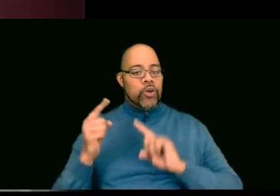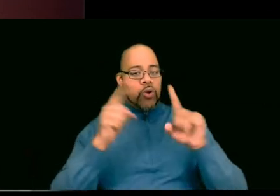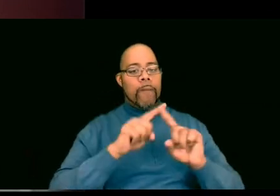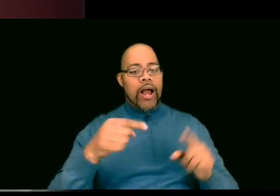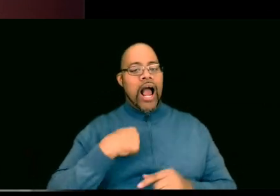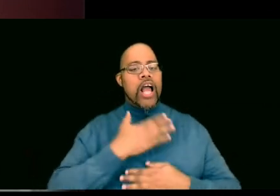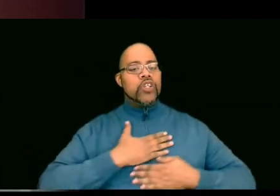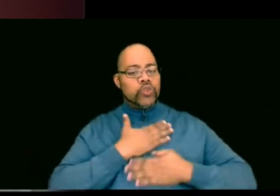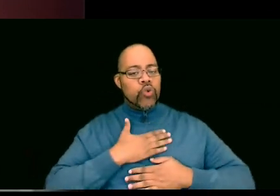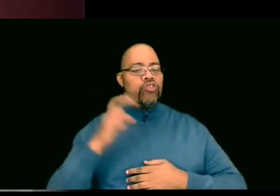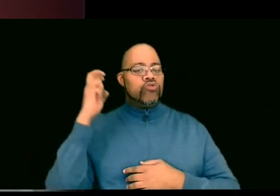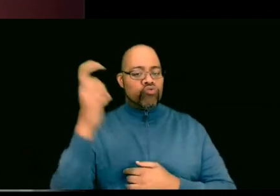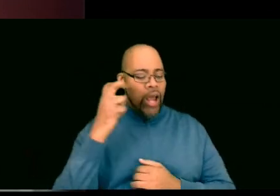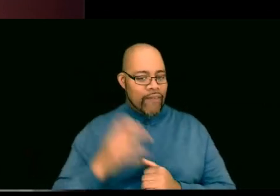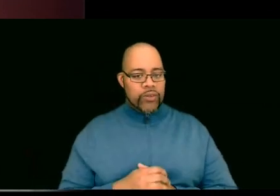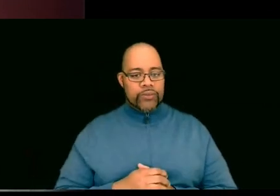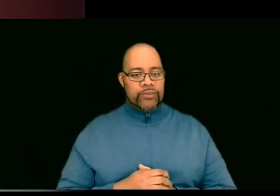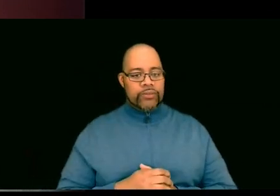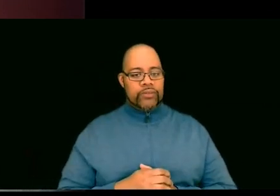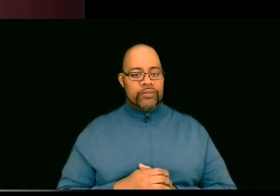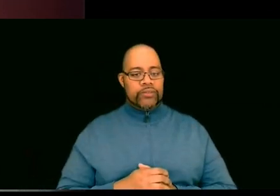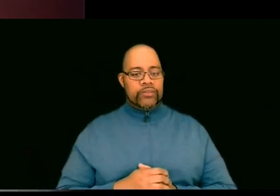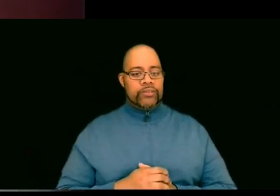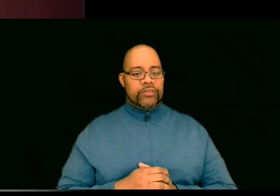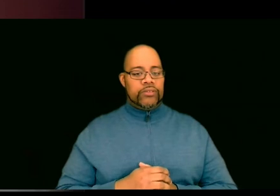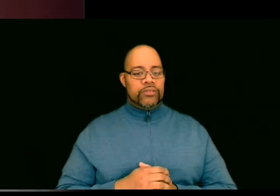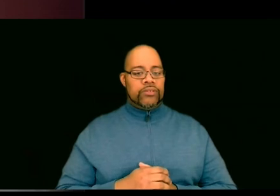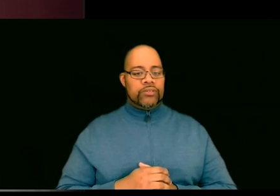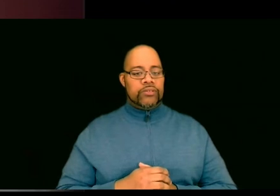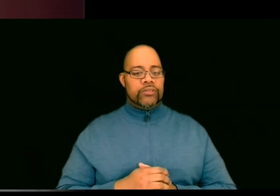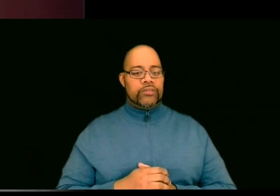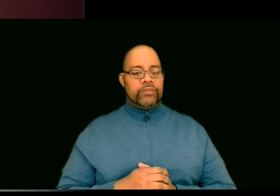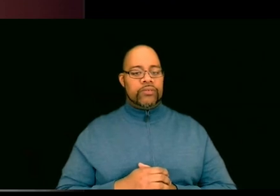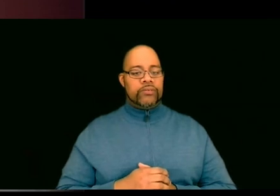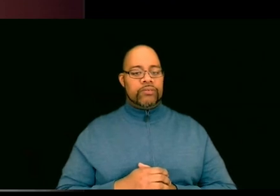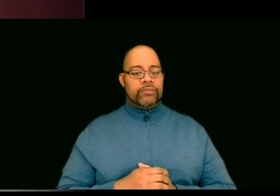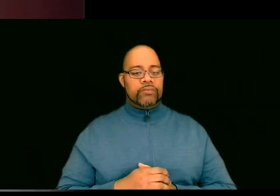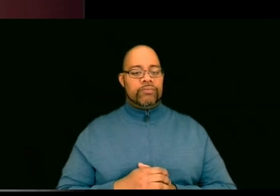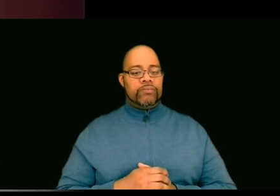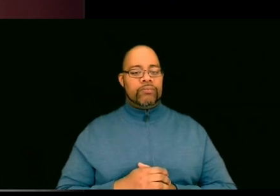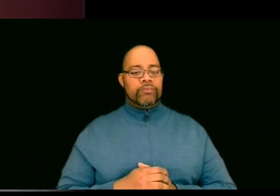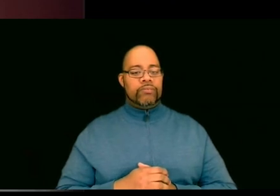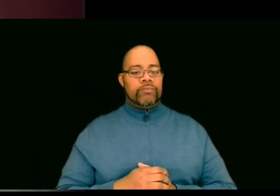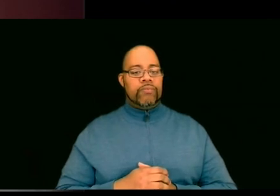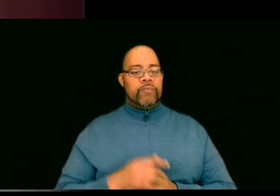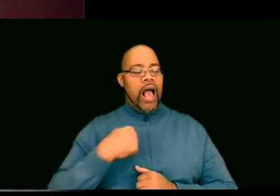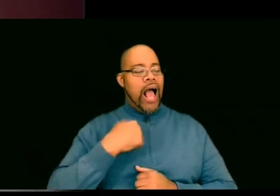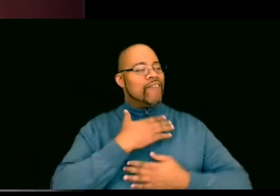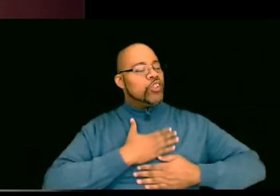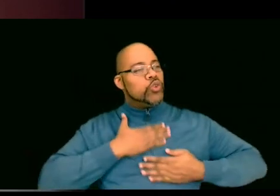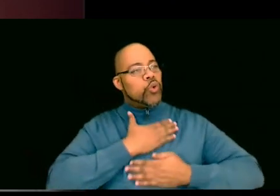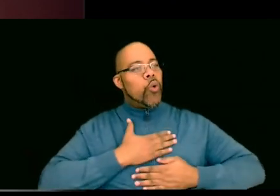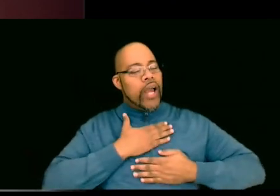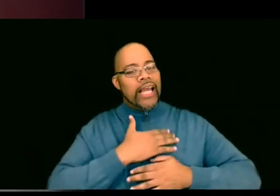family member to go. But I enjoyed the travel. I I